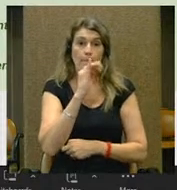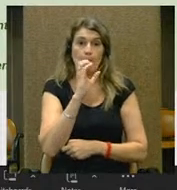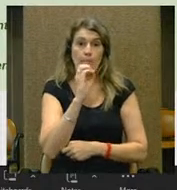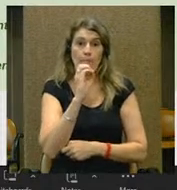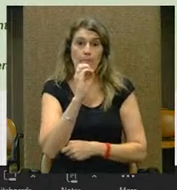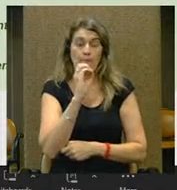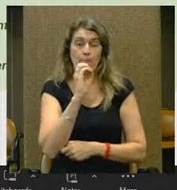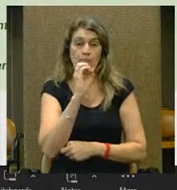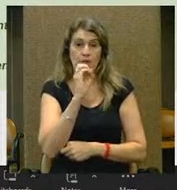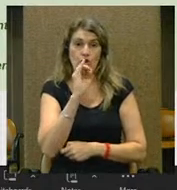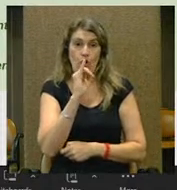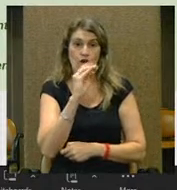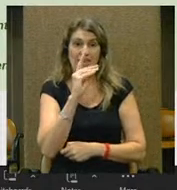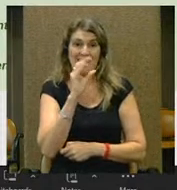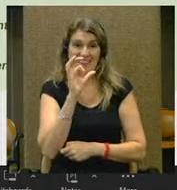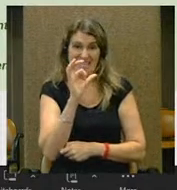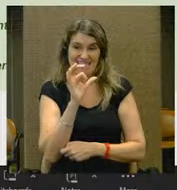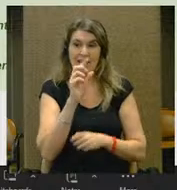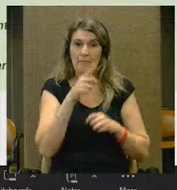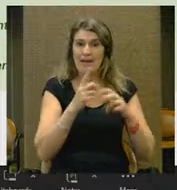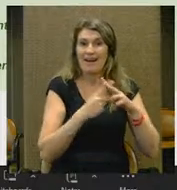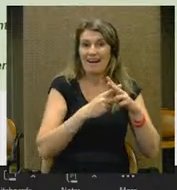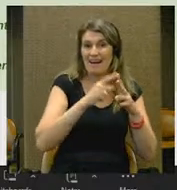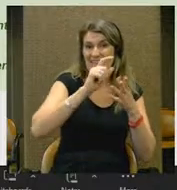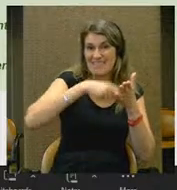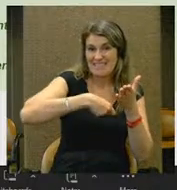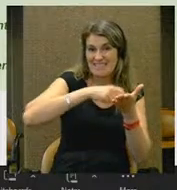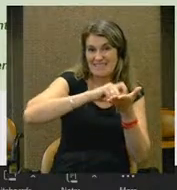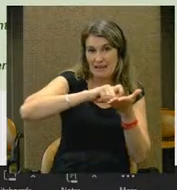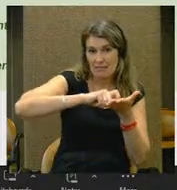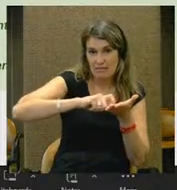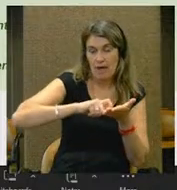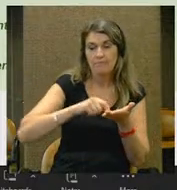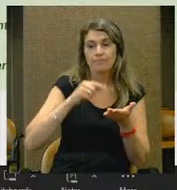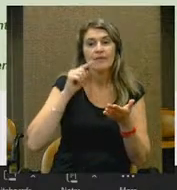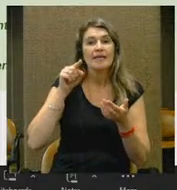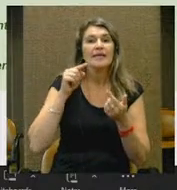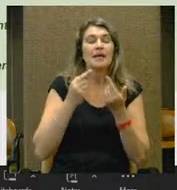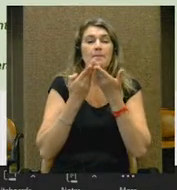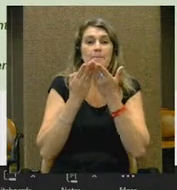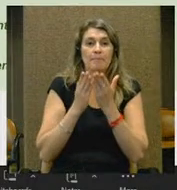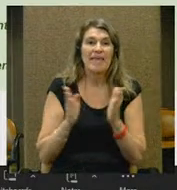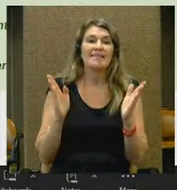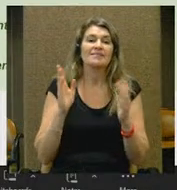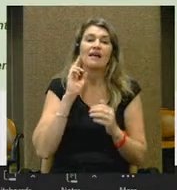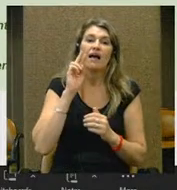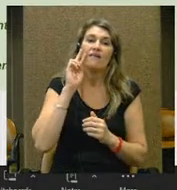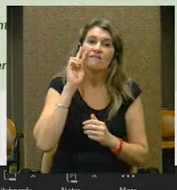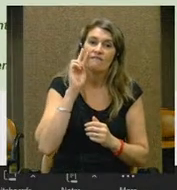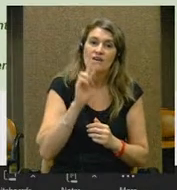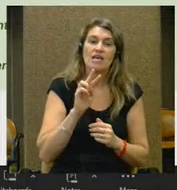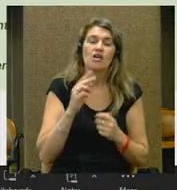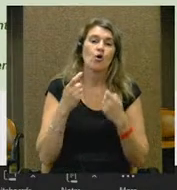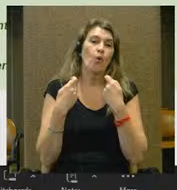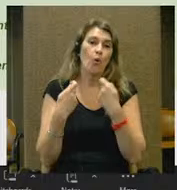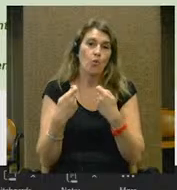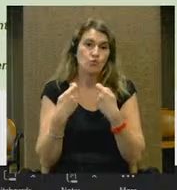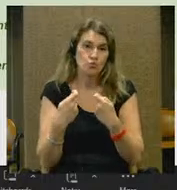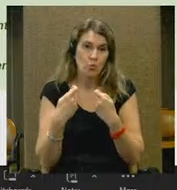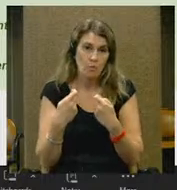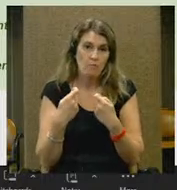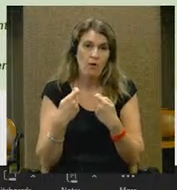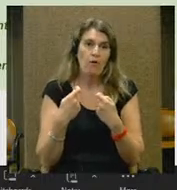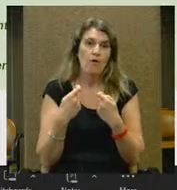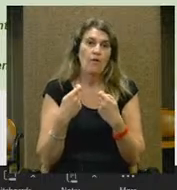as synthetic opioids. We'll start by looking at opioid consumption more generally to set the scene and